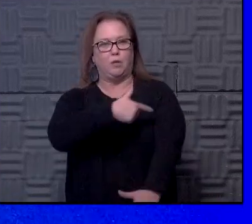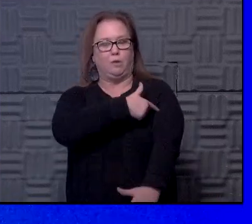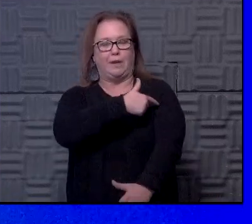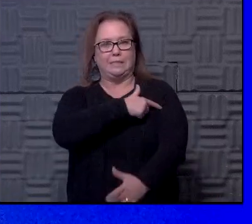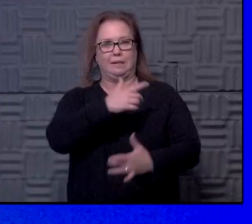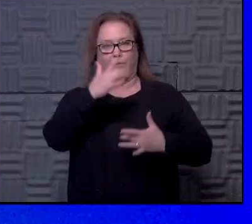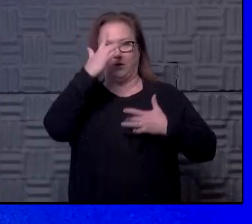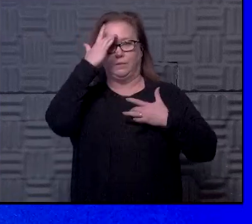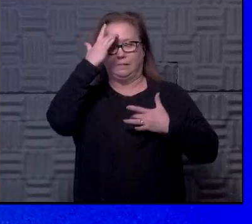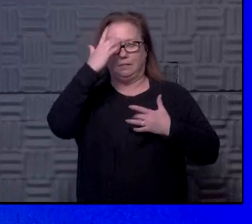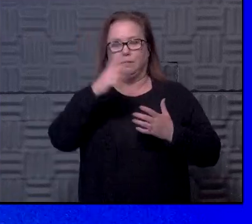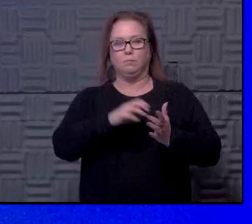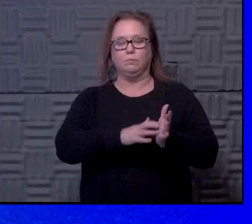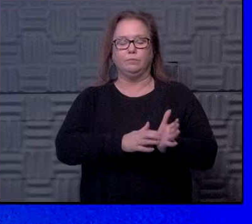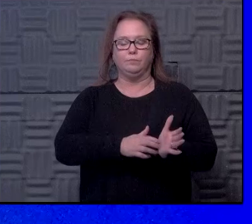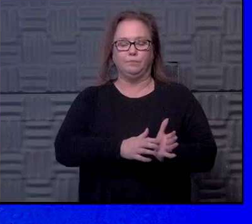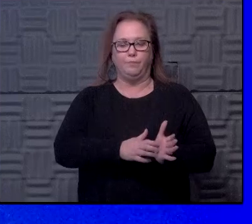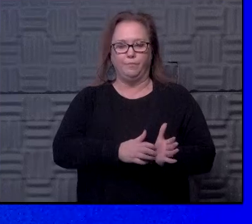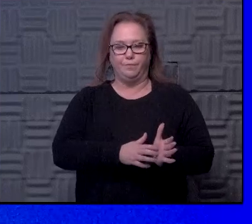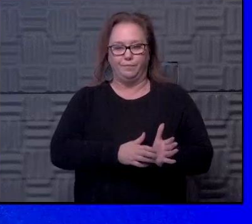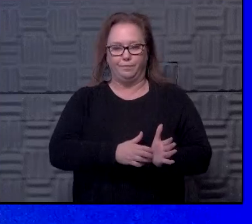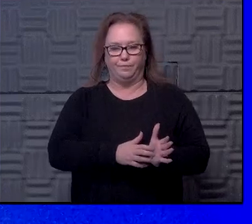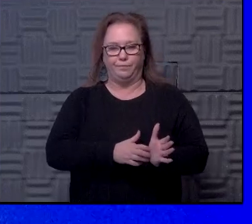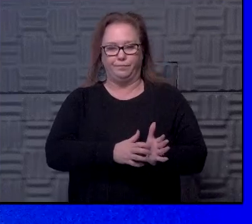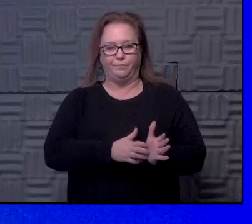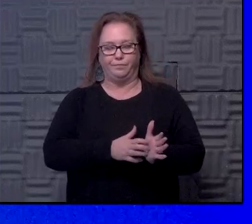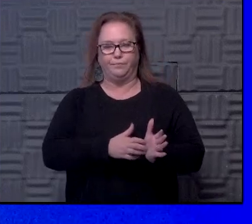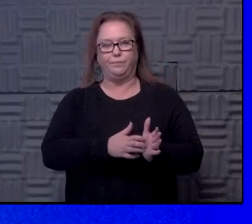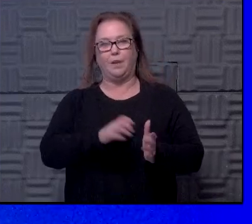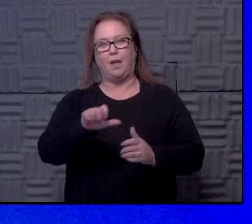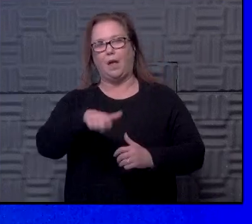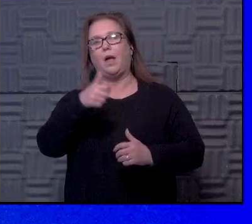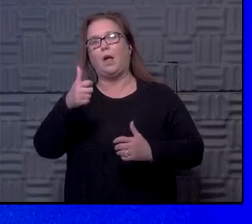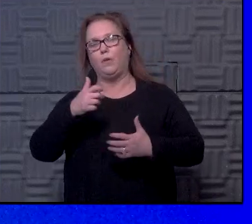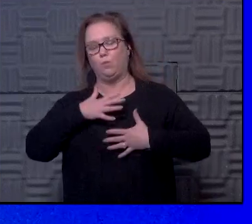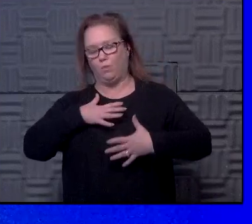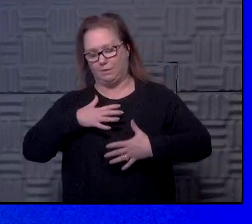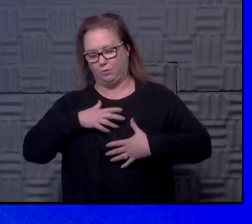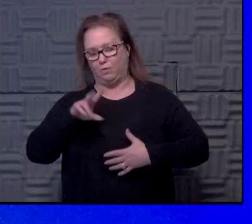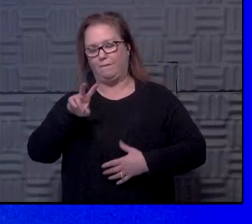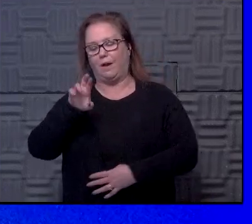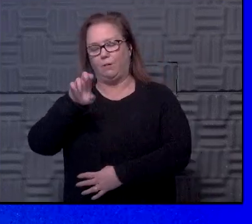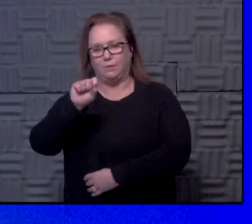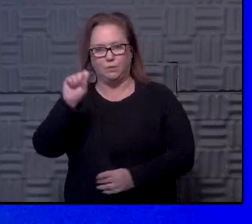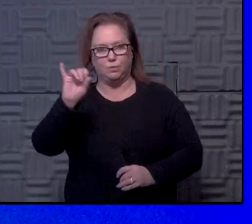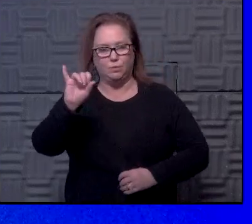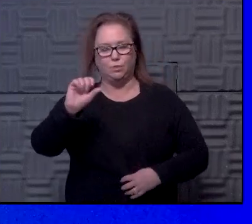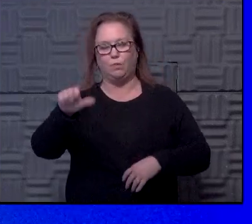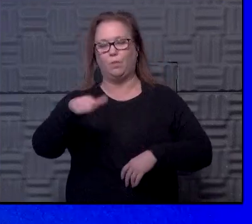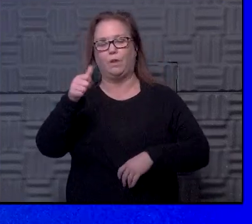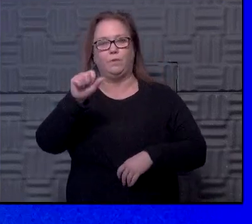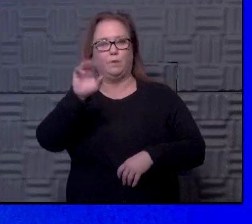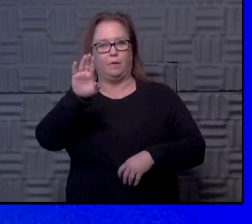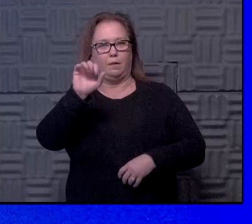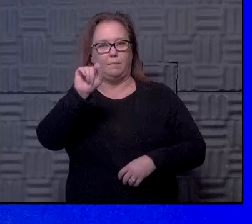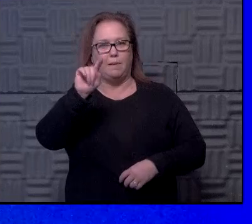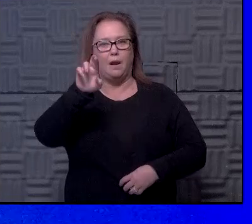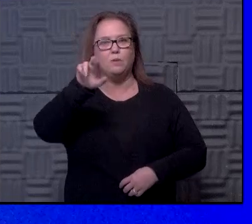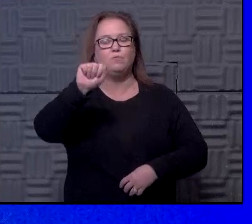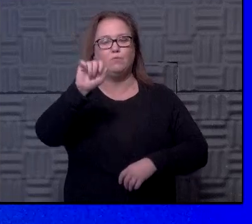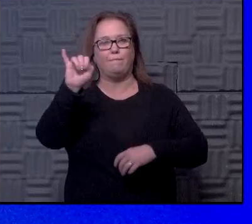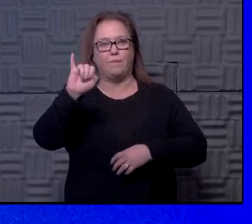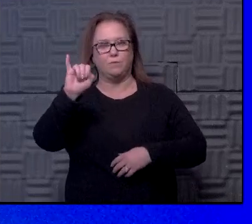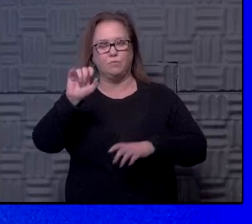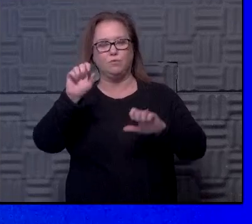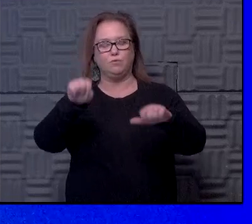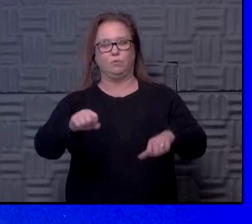are ill. This goes with other respiratory viruses. This goes with other bacterial infections. You